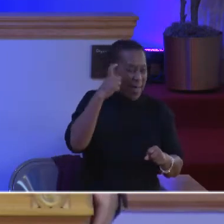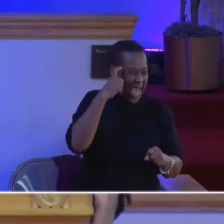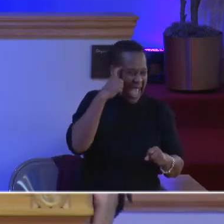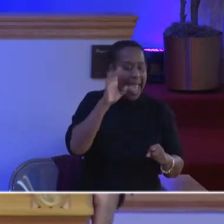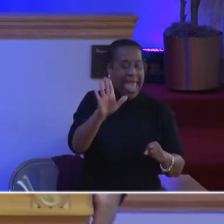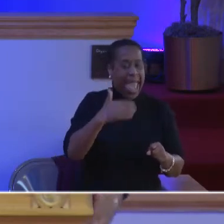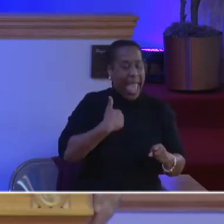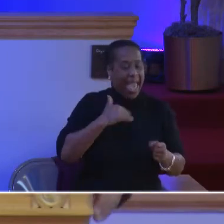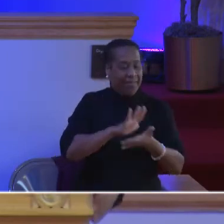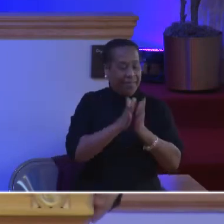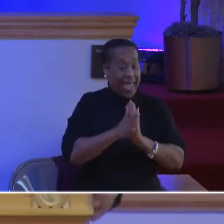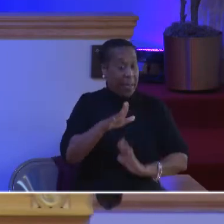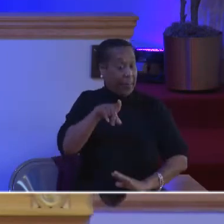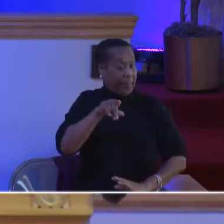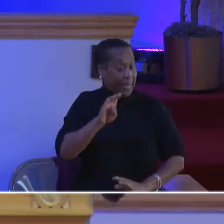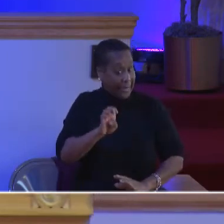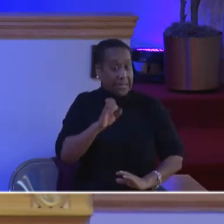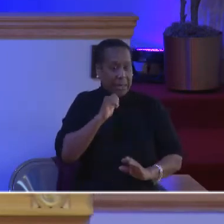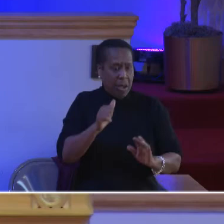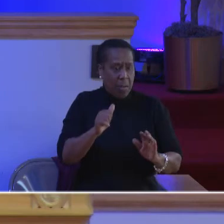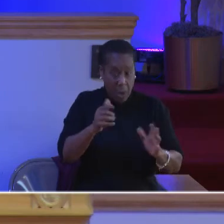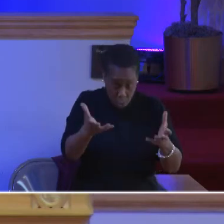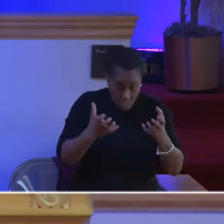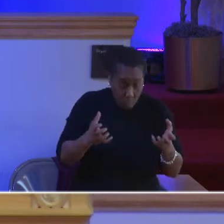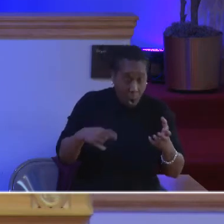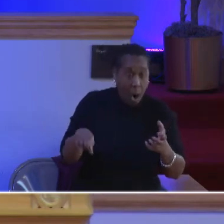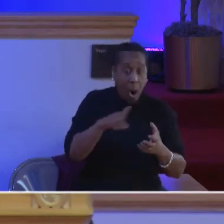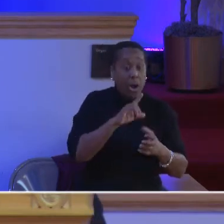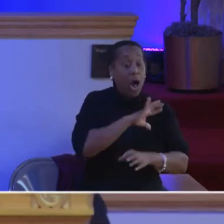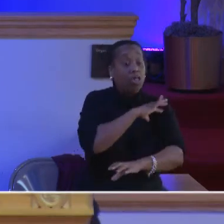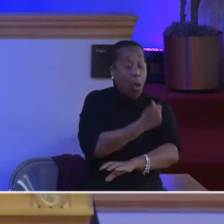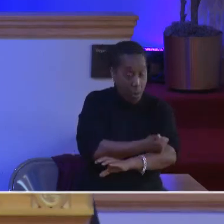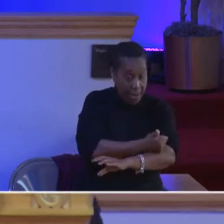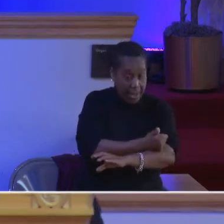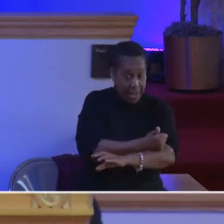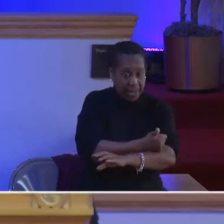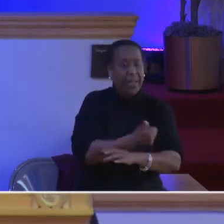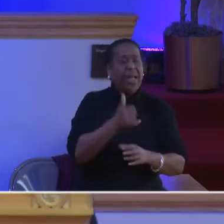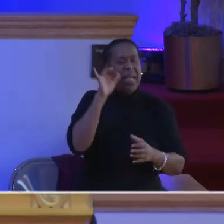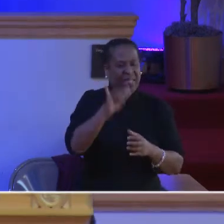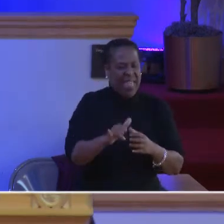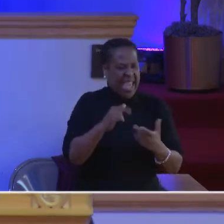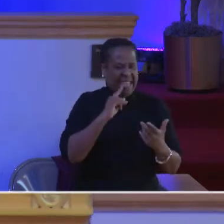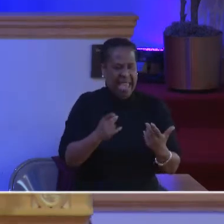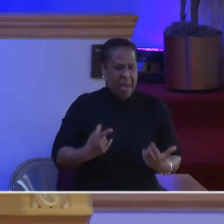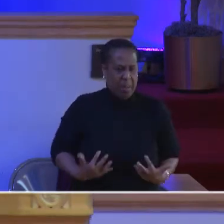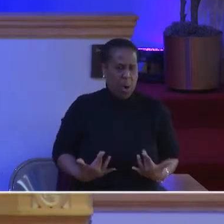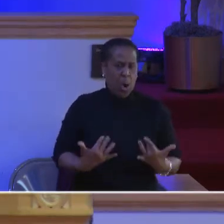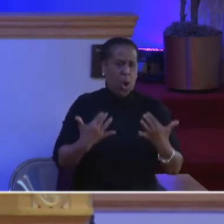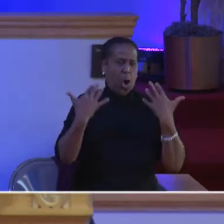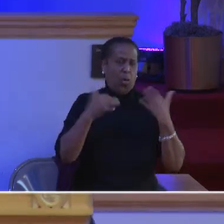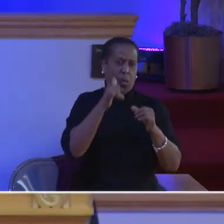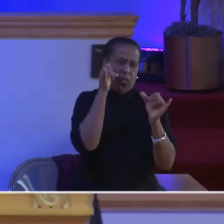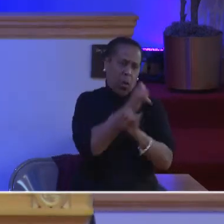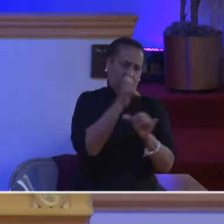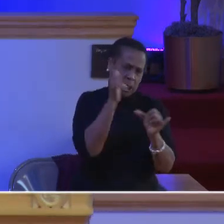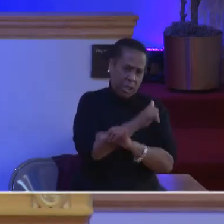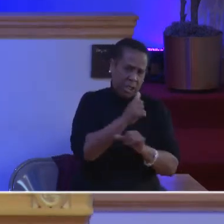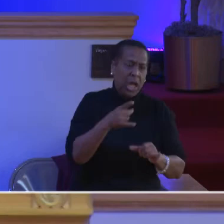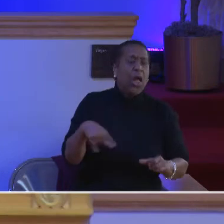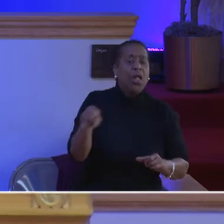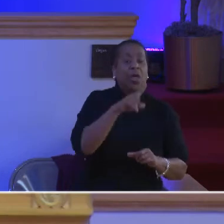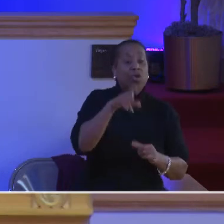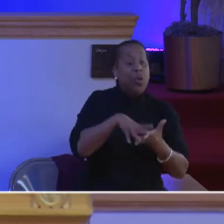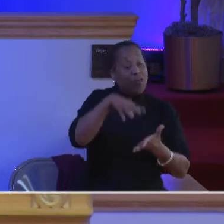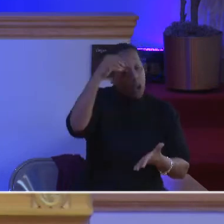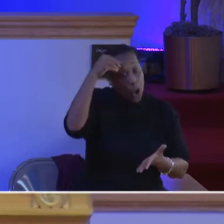their peace. But if you want your word to have authority that can burn through foolishness, then you got to